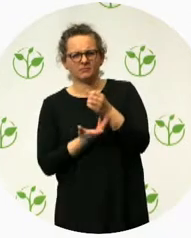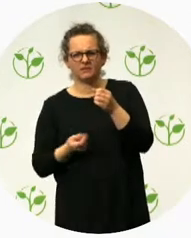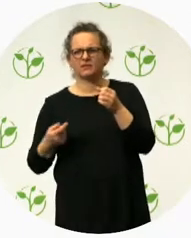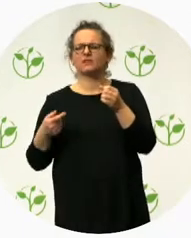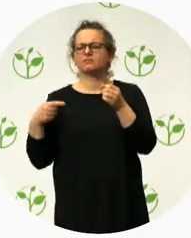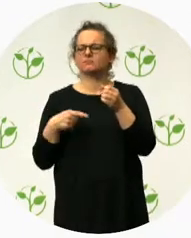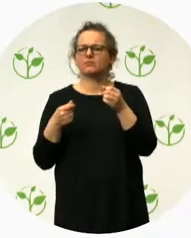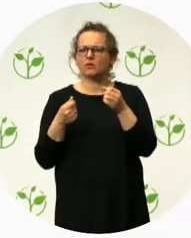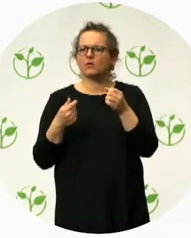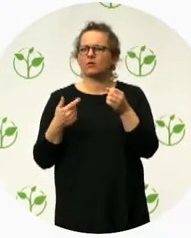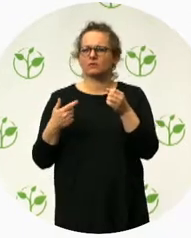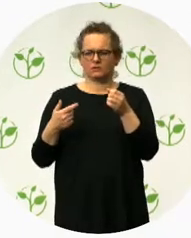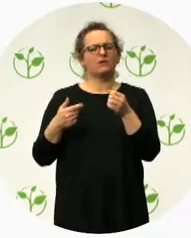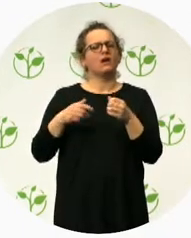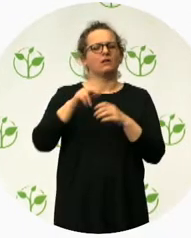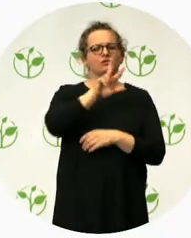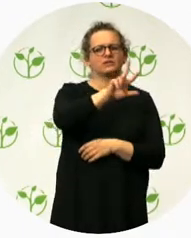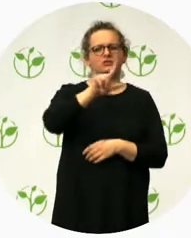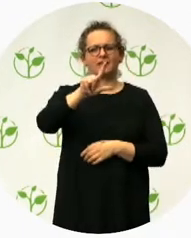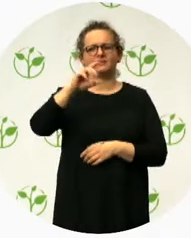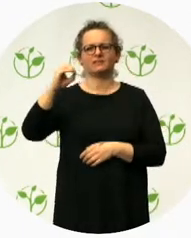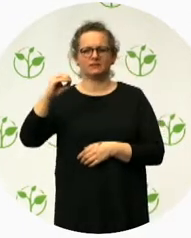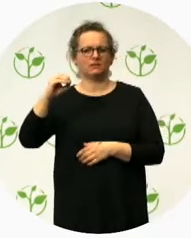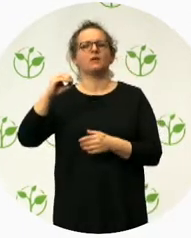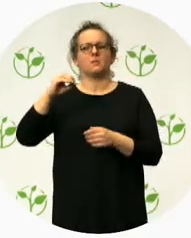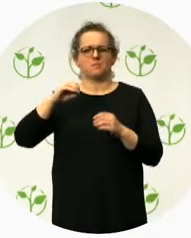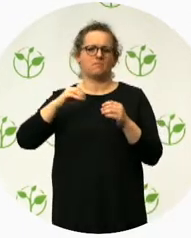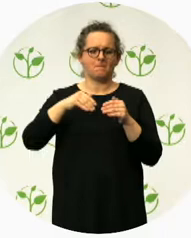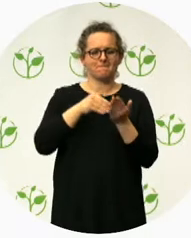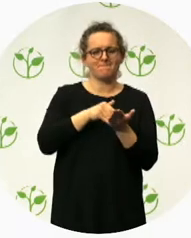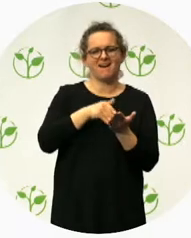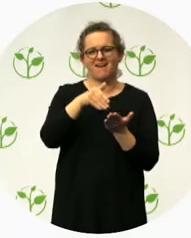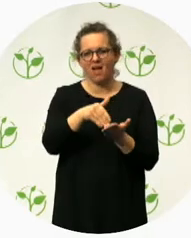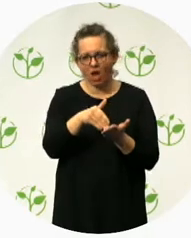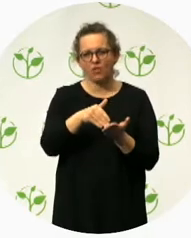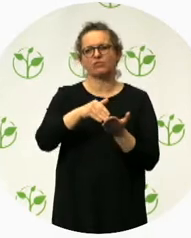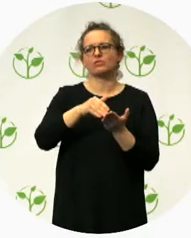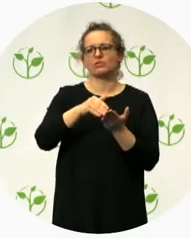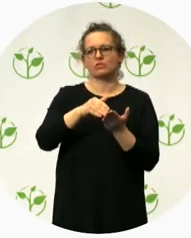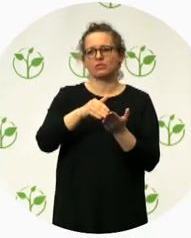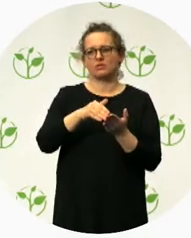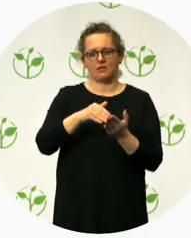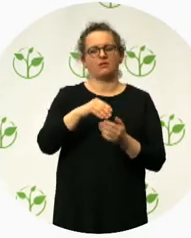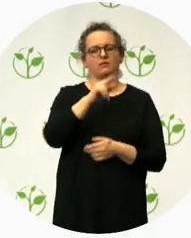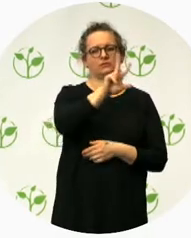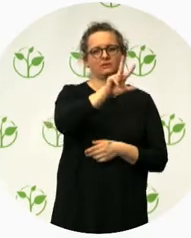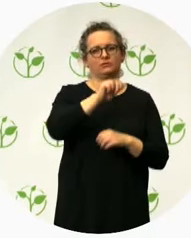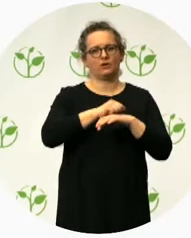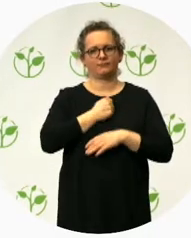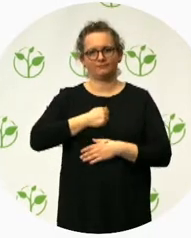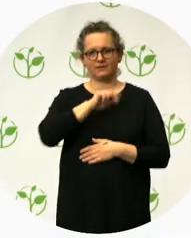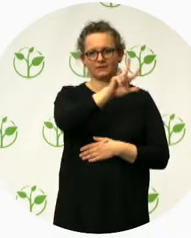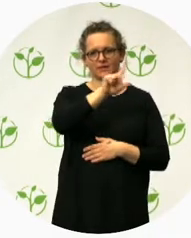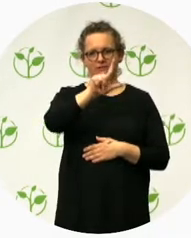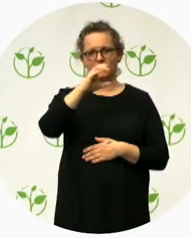Austrian Statistical Office is allowed by law to use and connect existing administrative data on disability